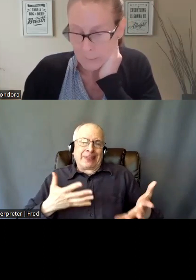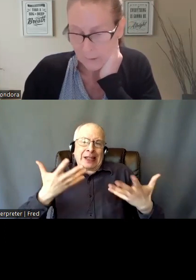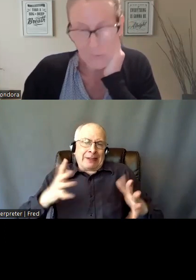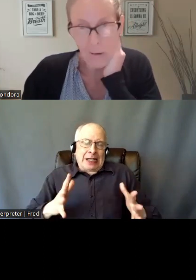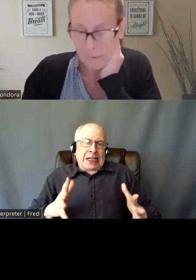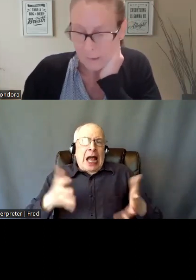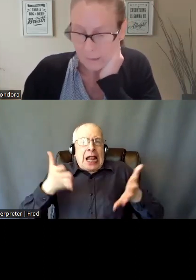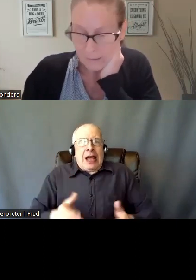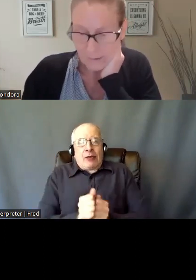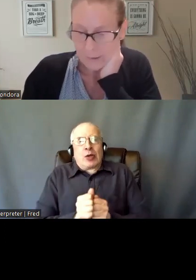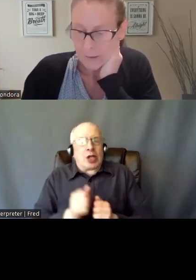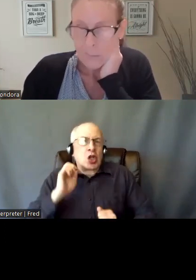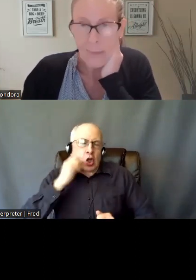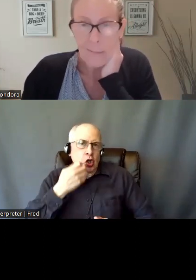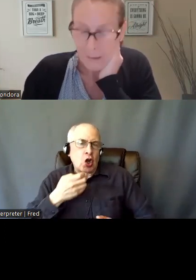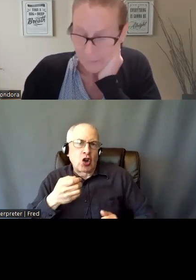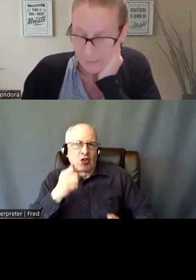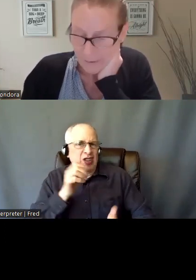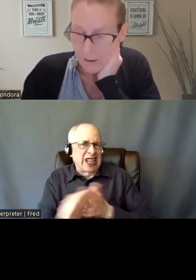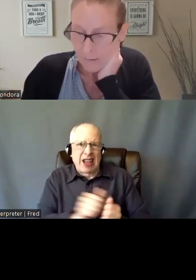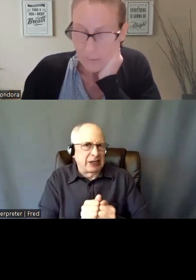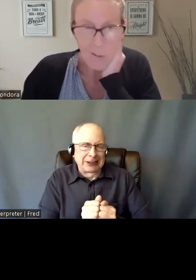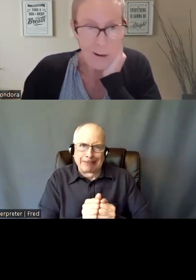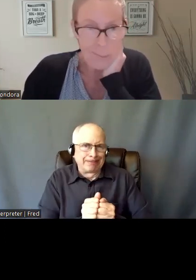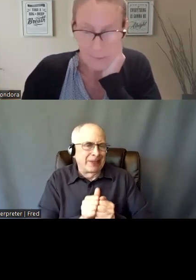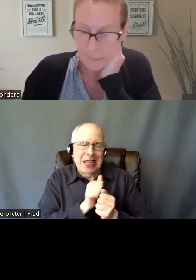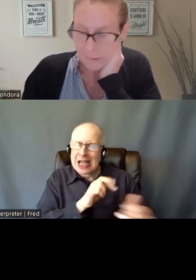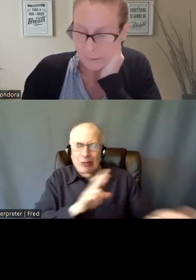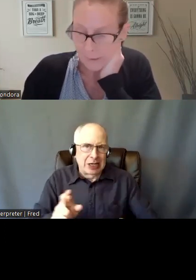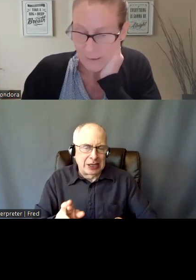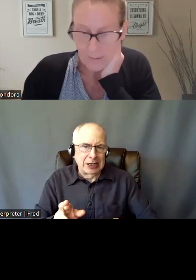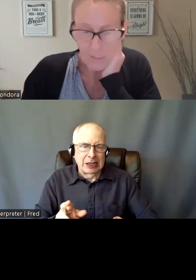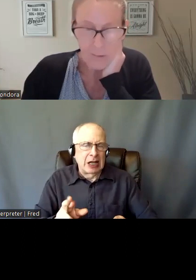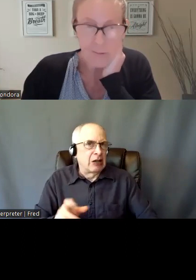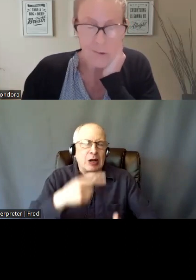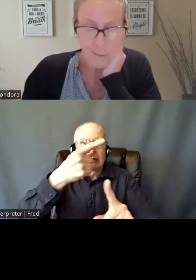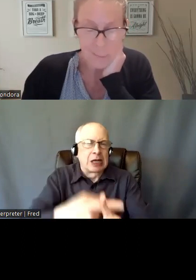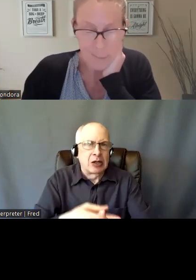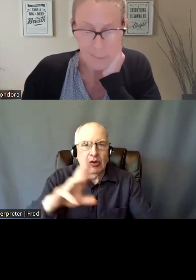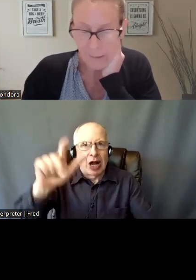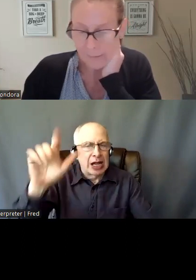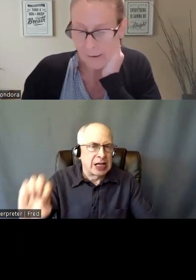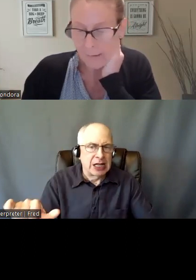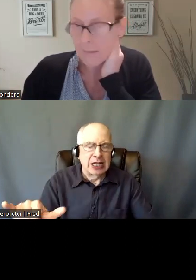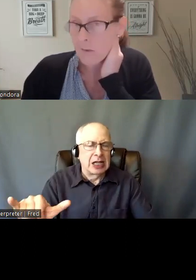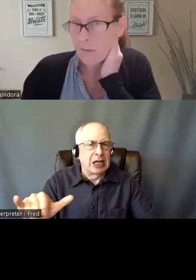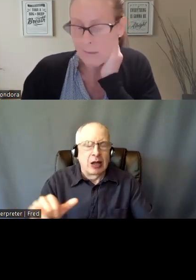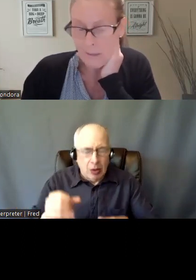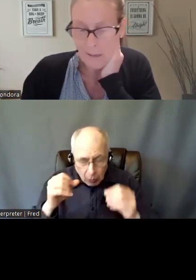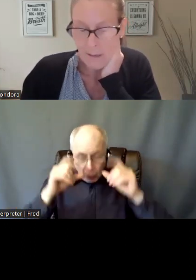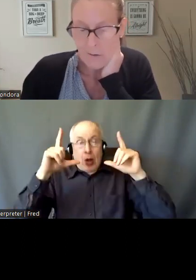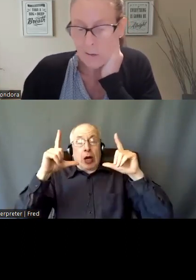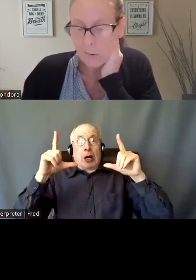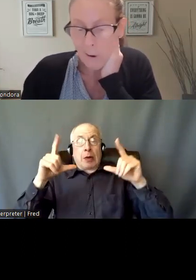really prepared for it. And within a month, Riley woke up in the middle of the night with her first full-blown panic attack, and